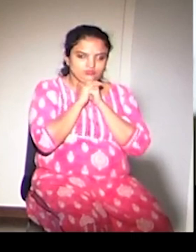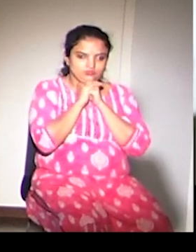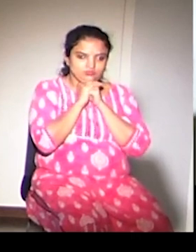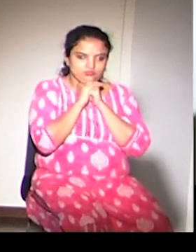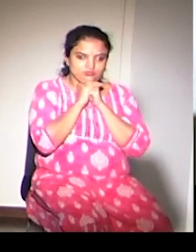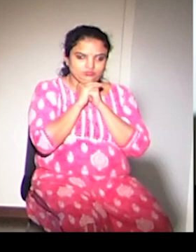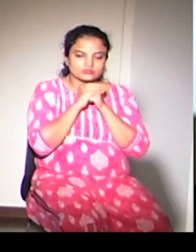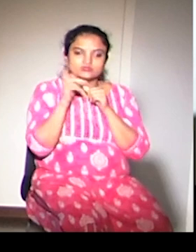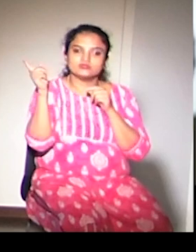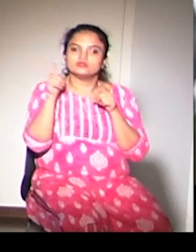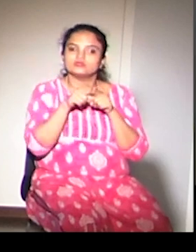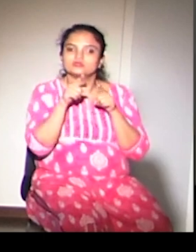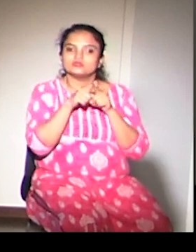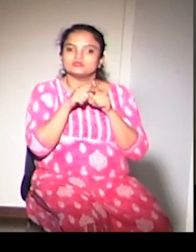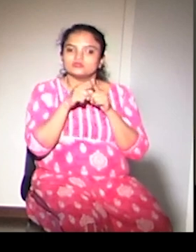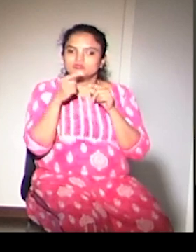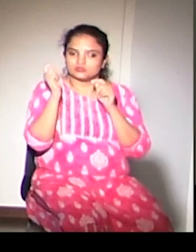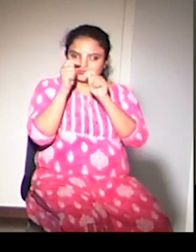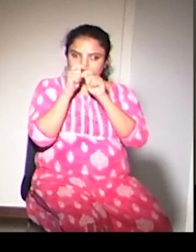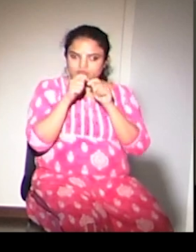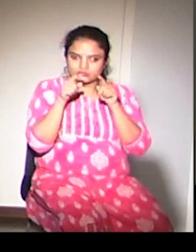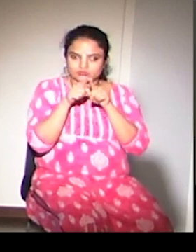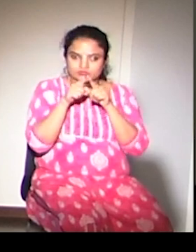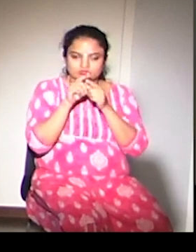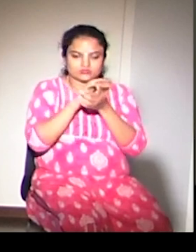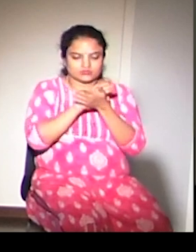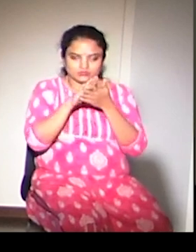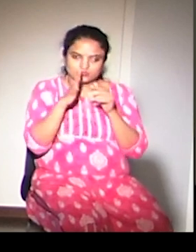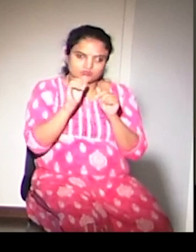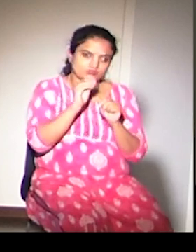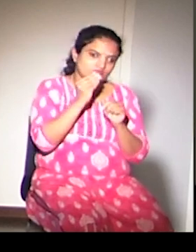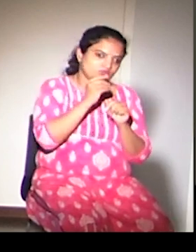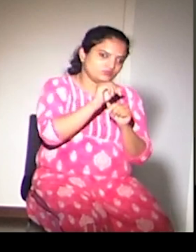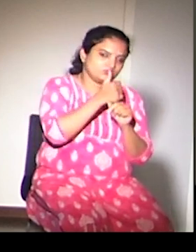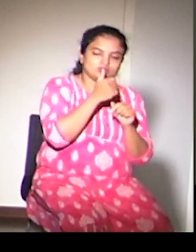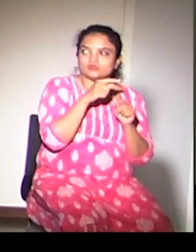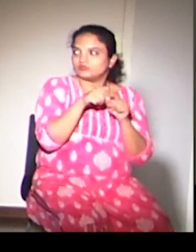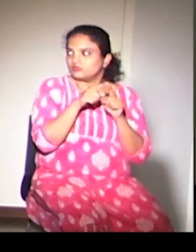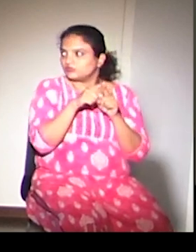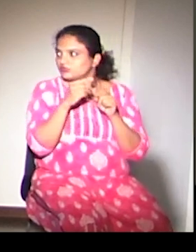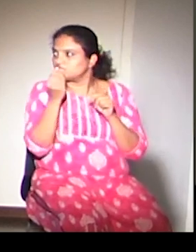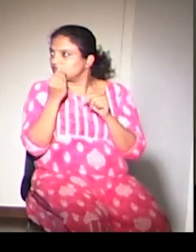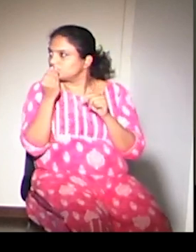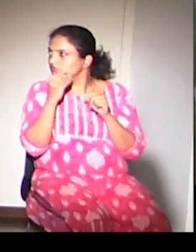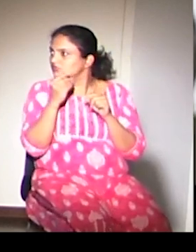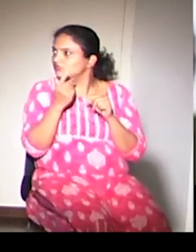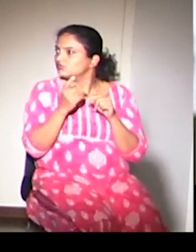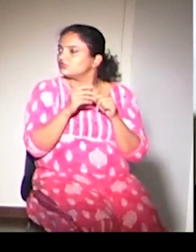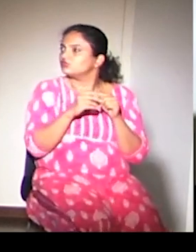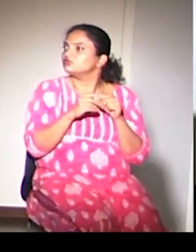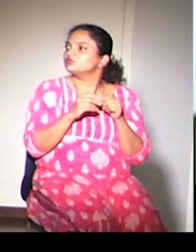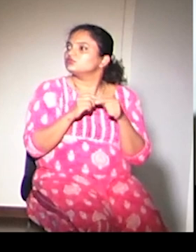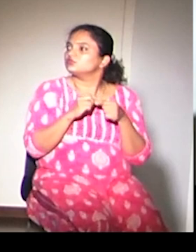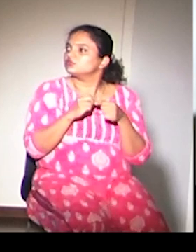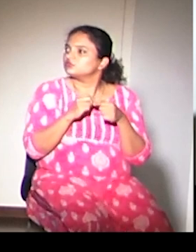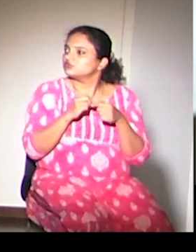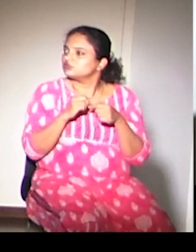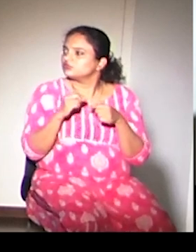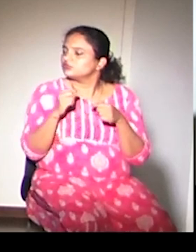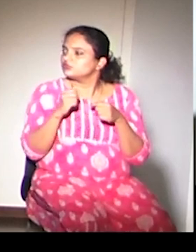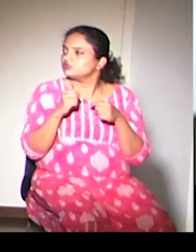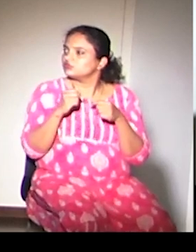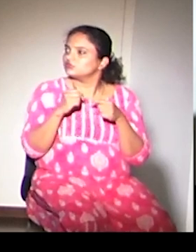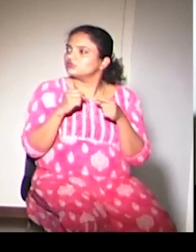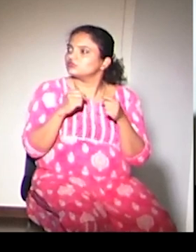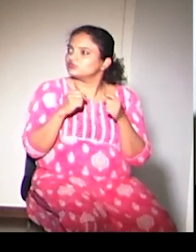If you have an example of somewhere the restoration has been done successfully, or you think it's actually worked out? There's a lot of work.